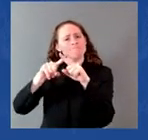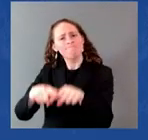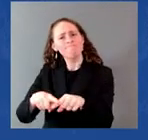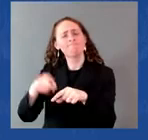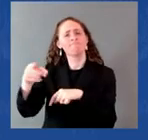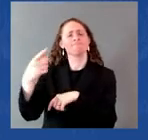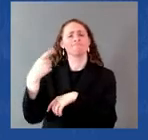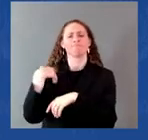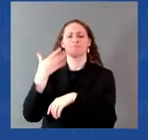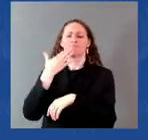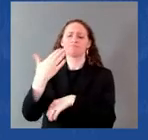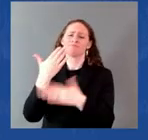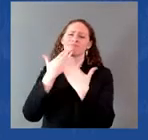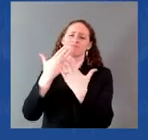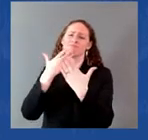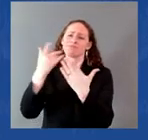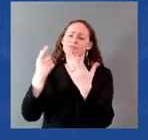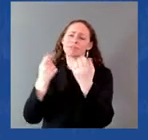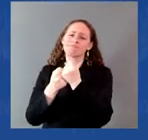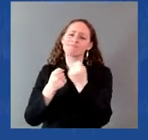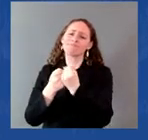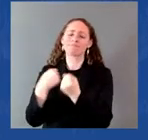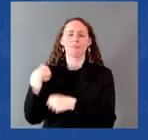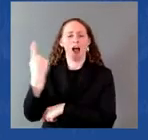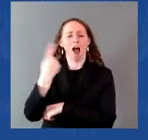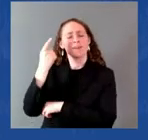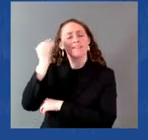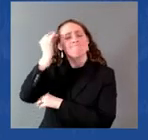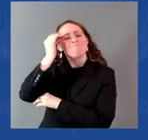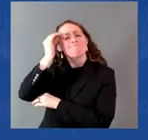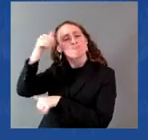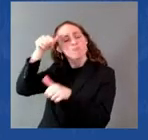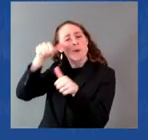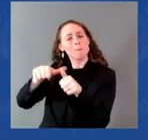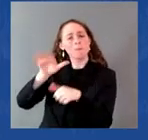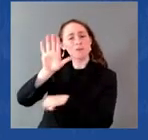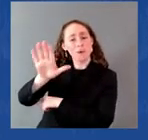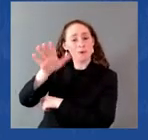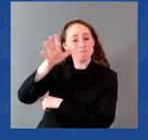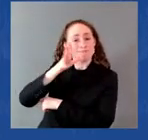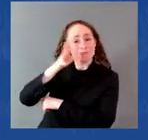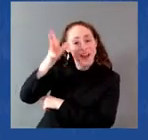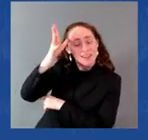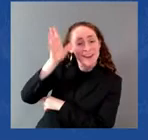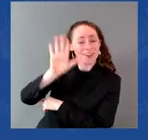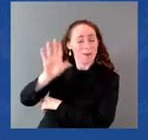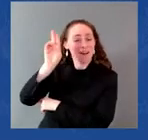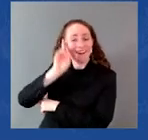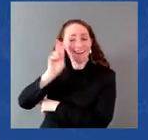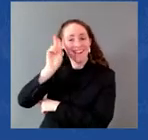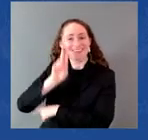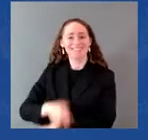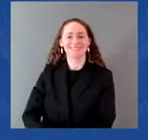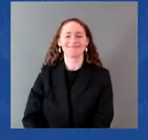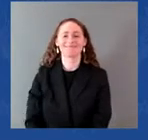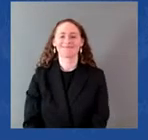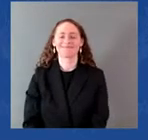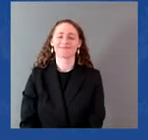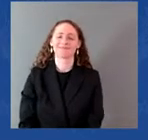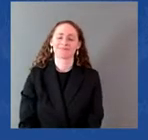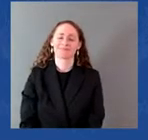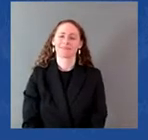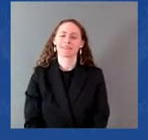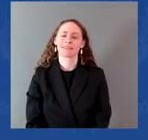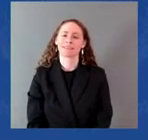look, on this night in particular, I'd like to thank President and Mrs. Kennedy's love for the arts. In April 1962, there's